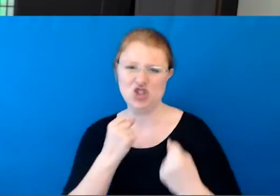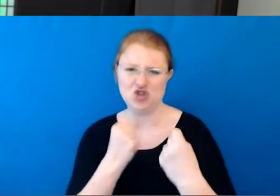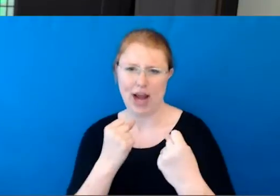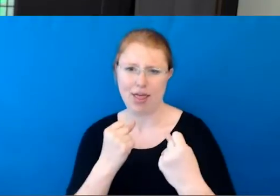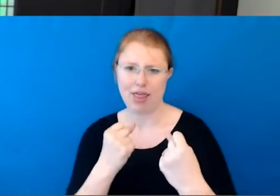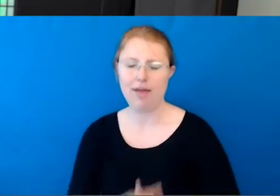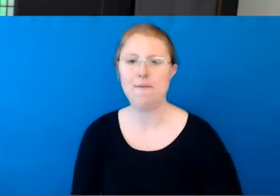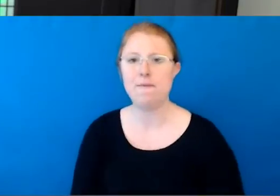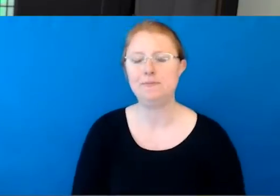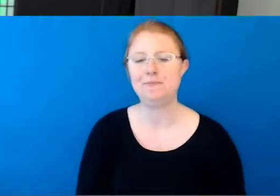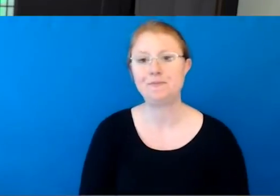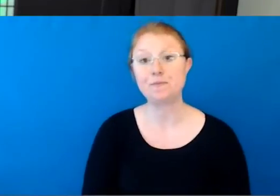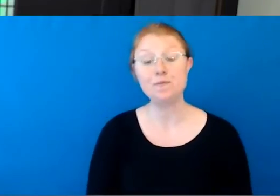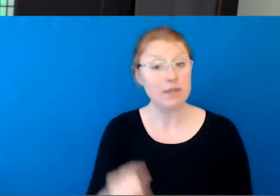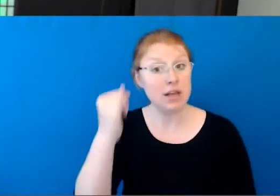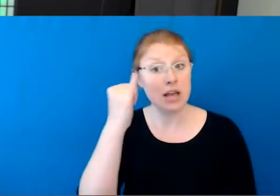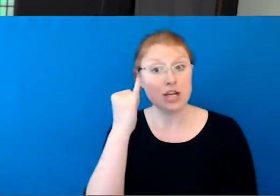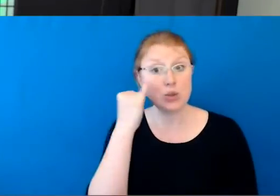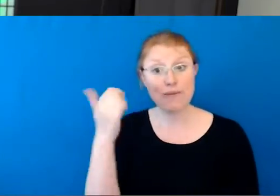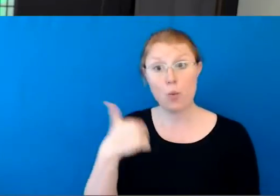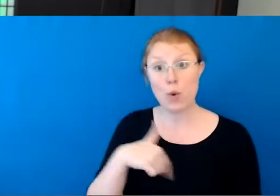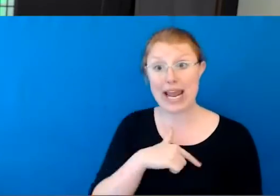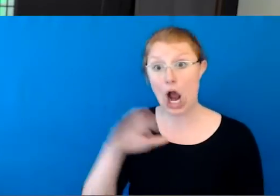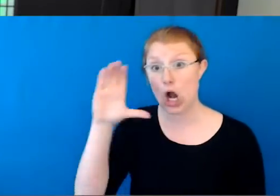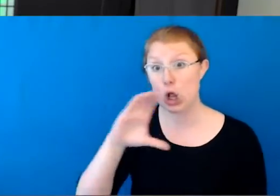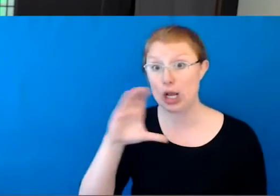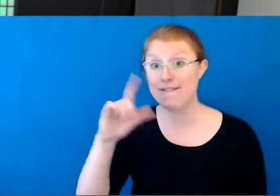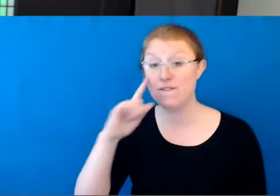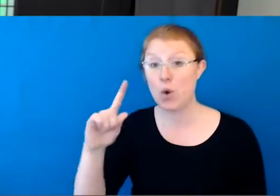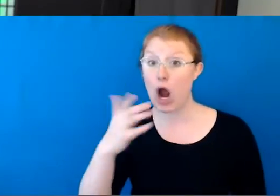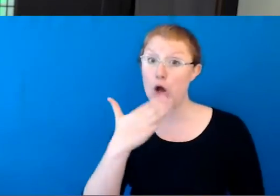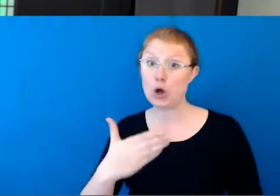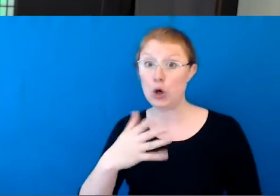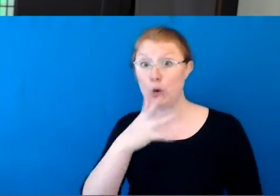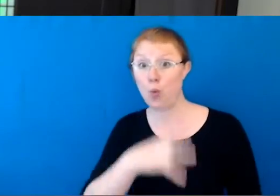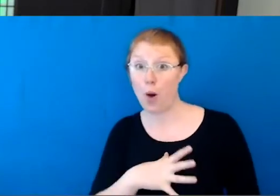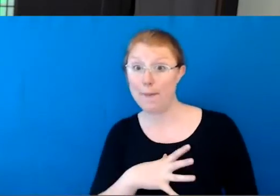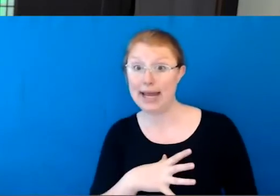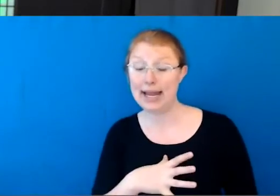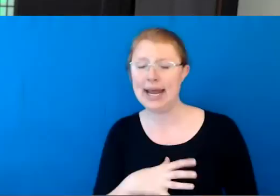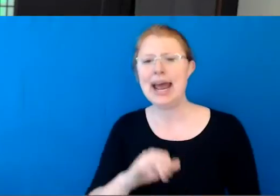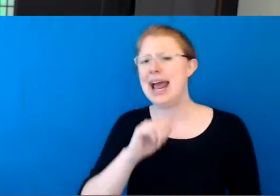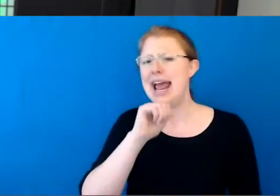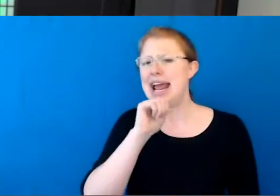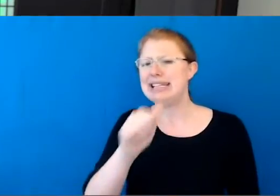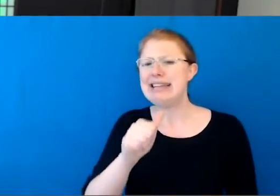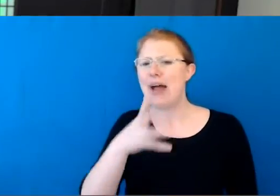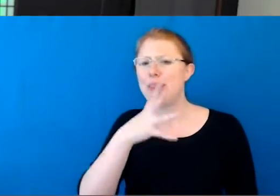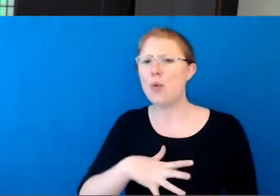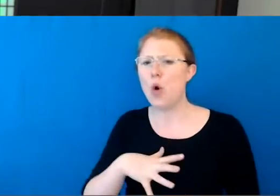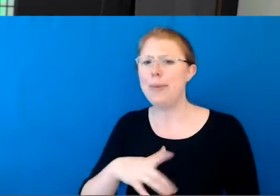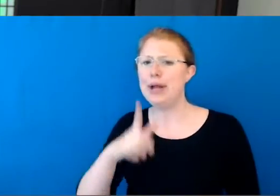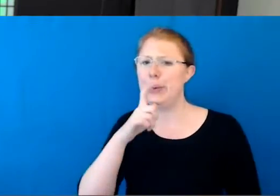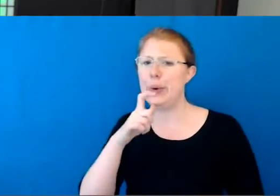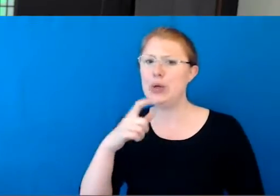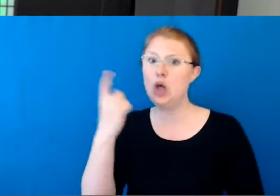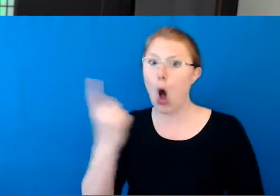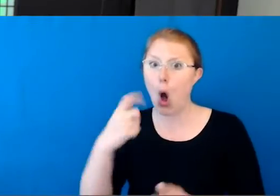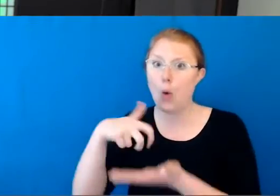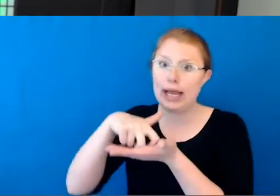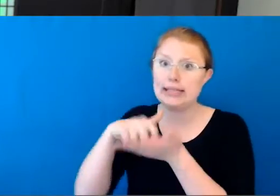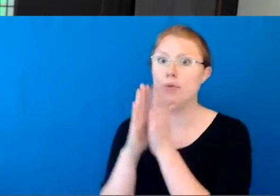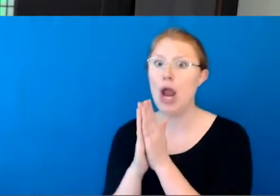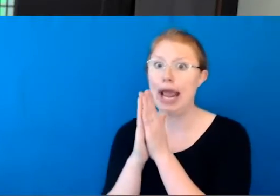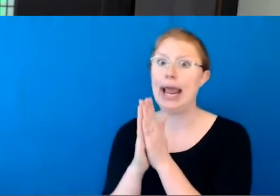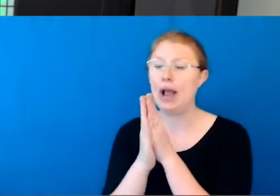for a virtuous woman, it's not, you know, the woman who spends all of her time on her knees, you know, praying and is so